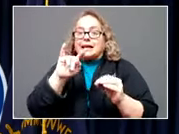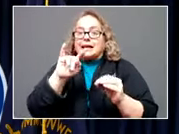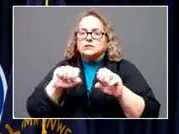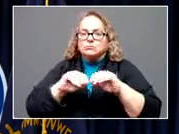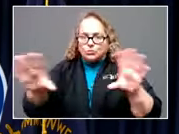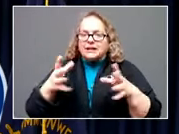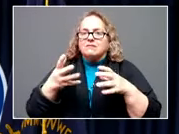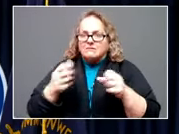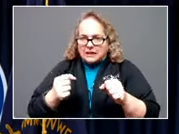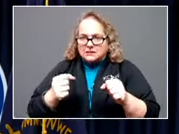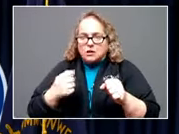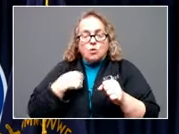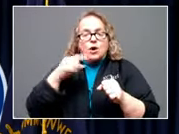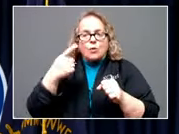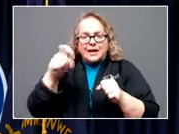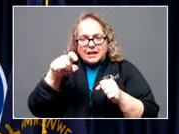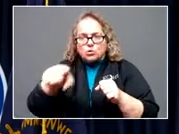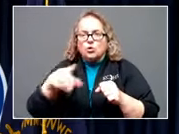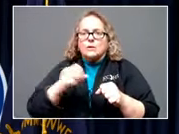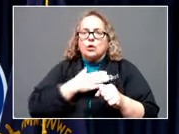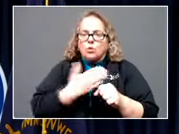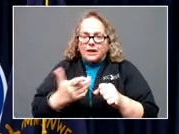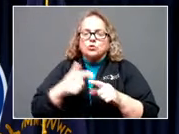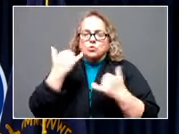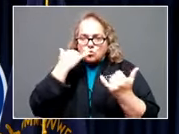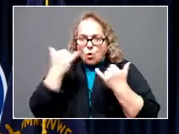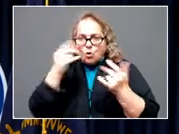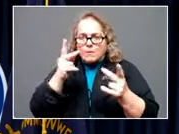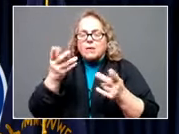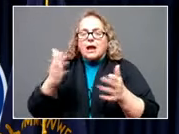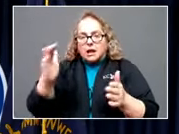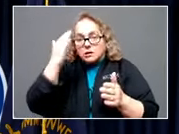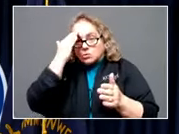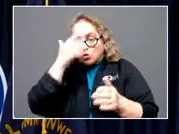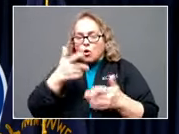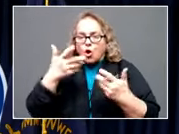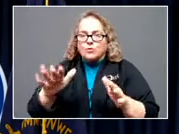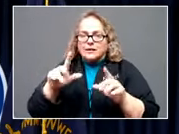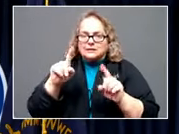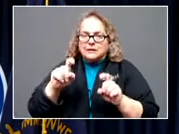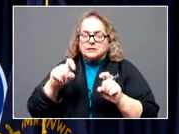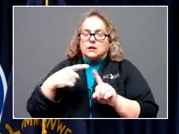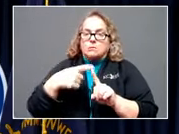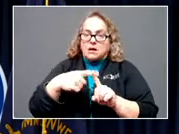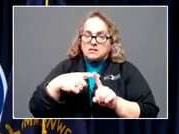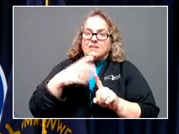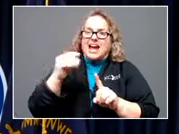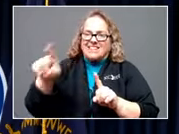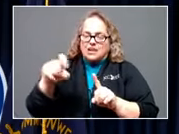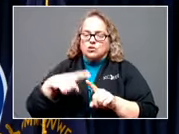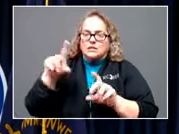need you to be willing to call those contacts and to let them know you've tested positive, and they need to test themselves. And they need to be very